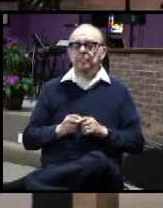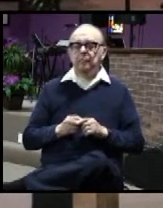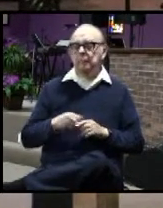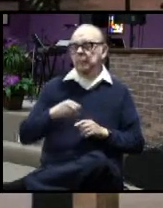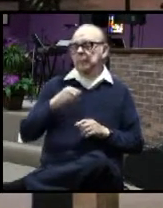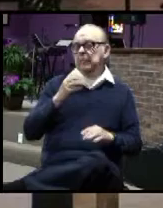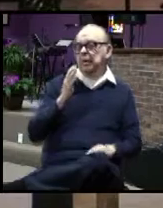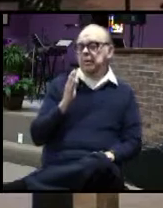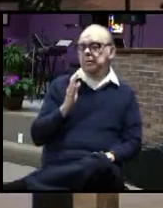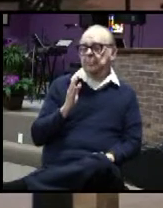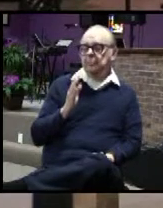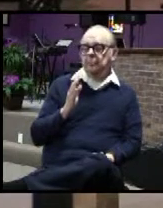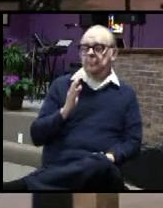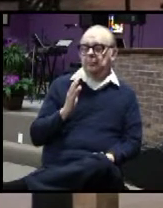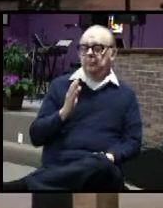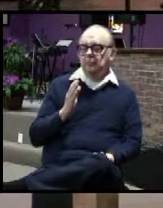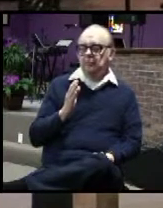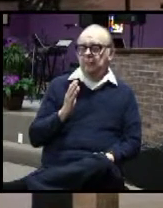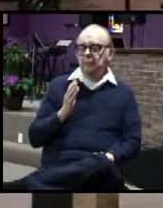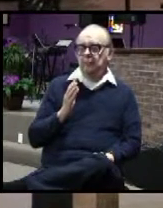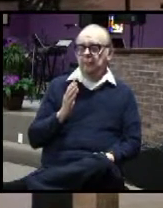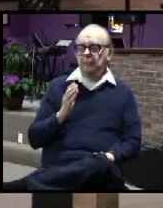God